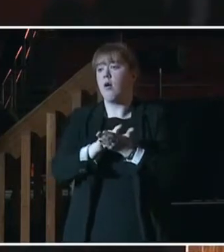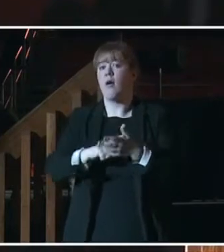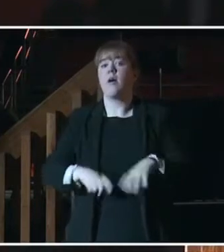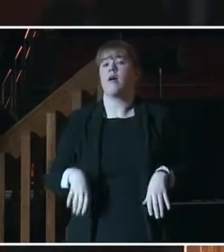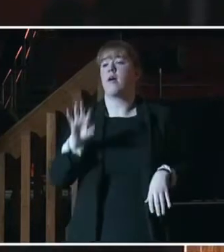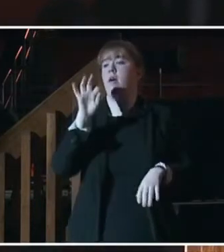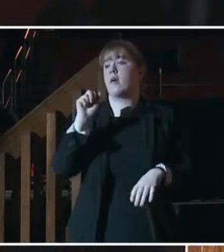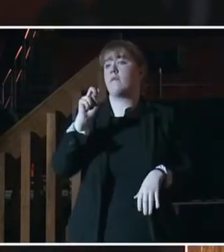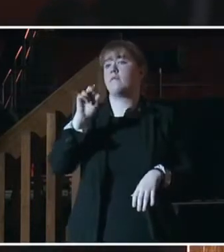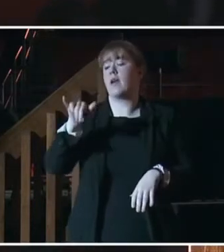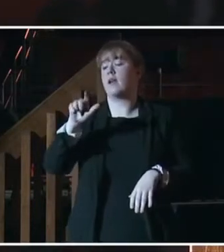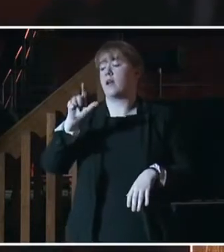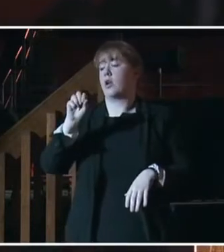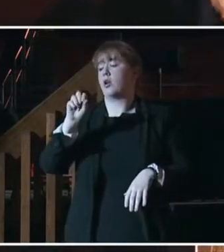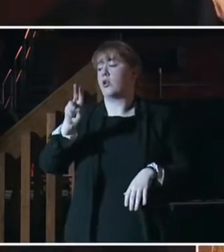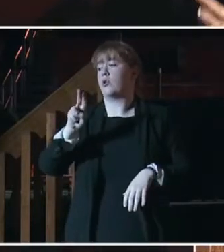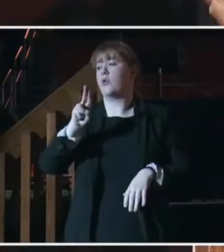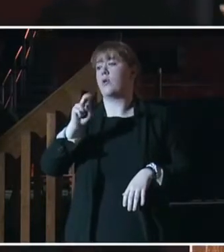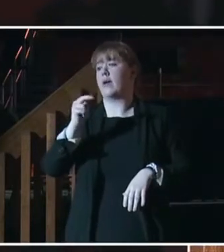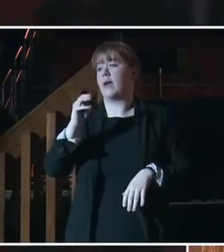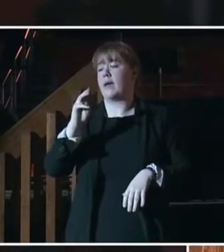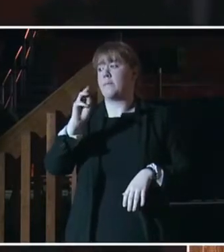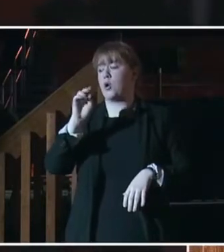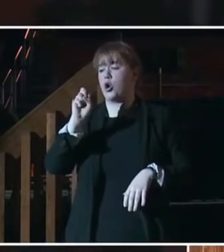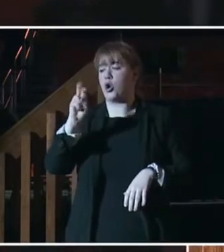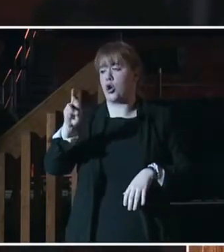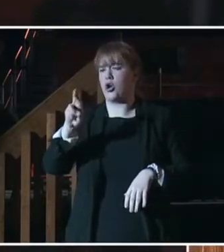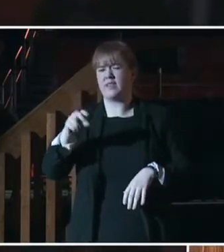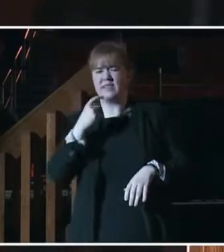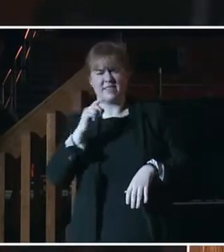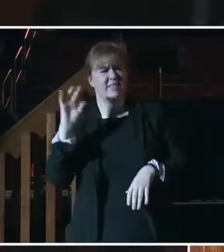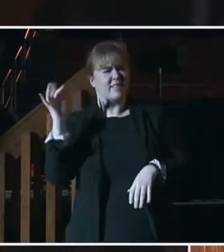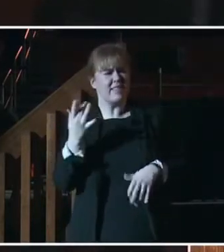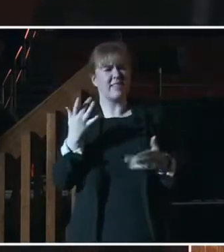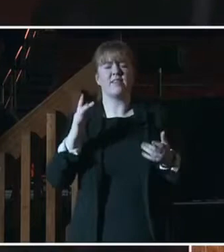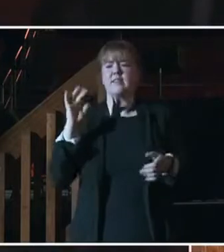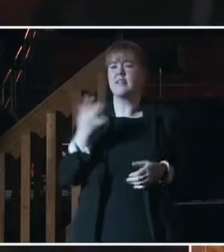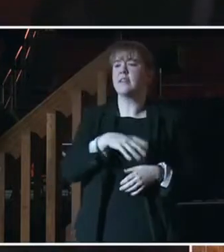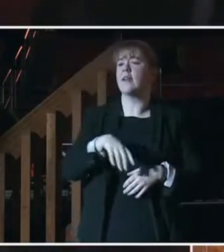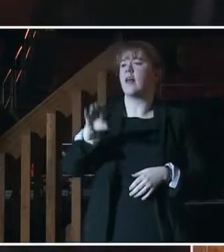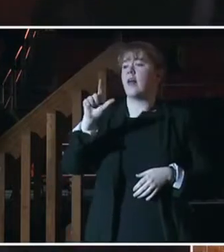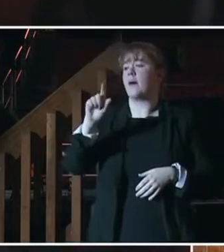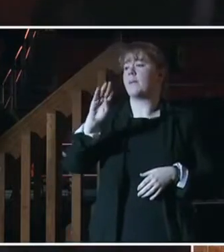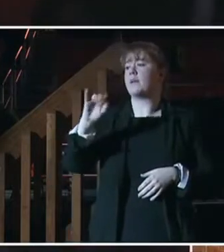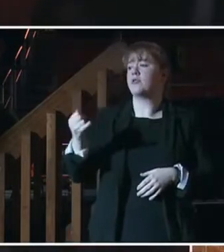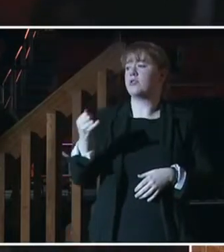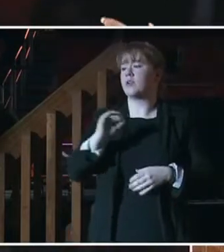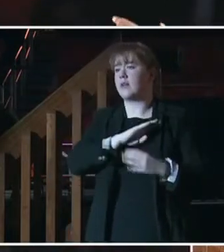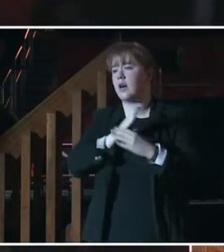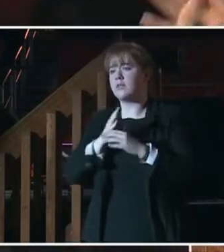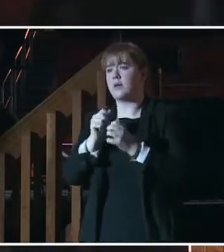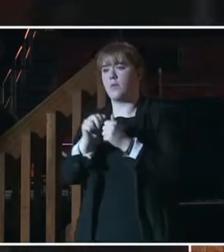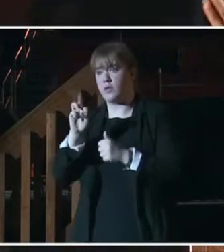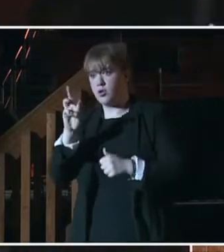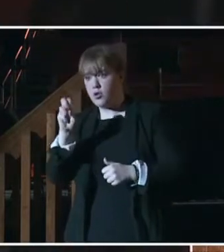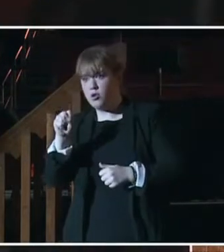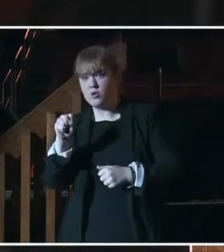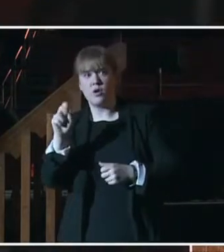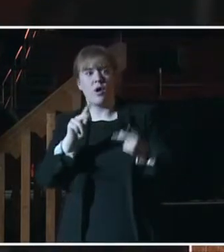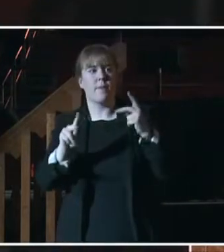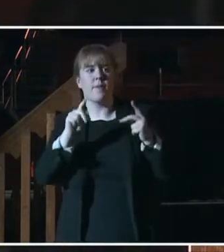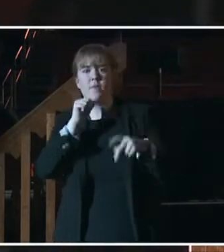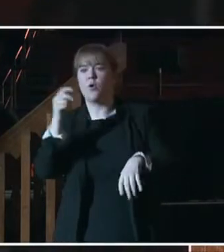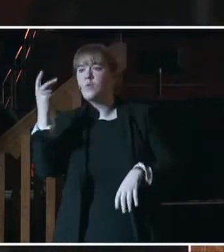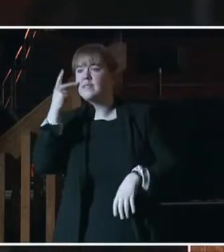sitting before a congressional committee saying she's sick and tired of being sick and tired. Lyndon B. Johnson cuts in with the press conference, right? Just so that people don't